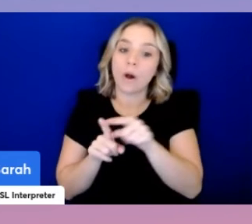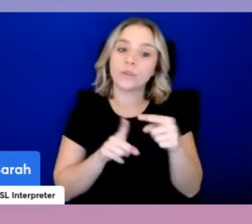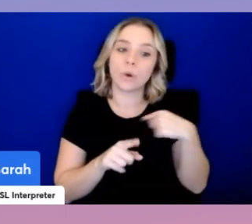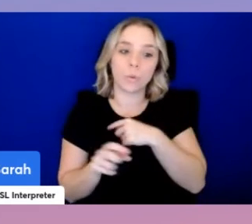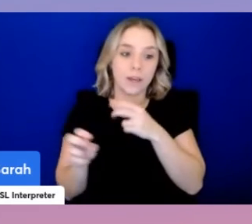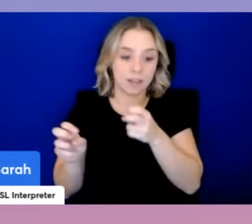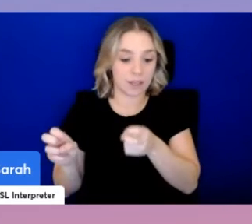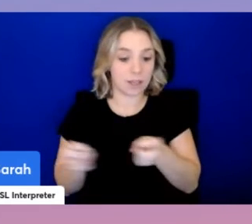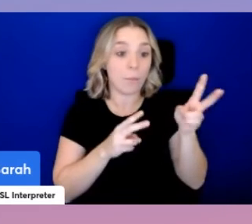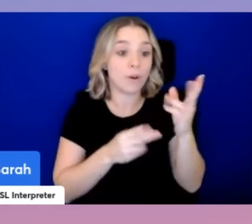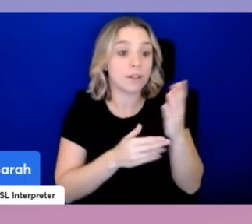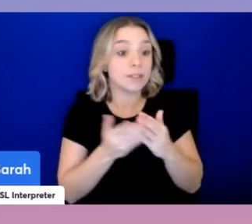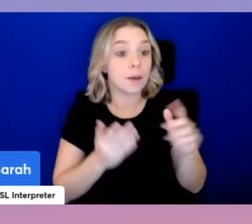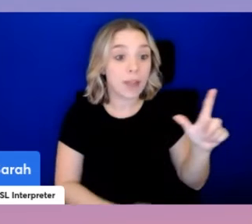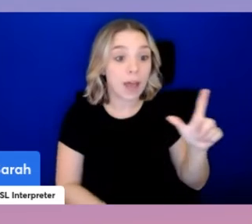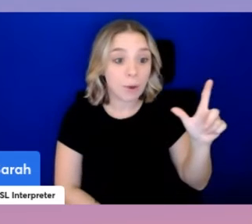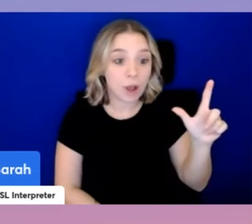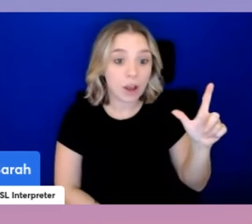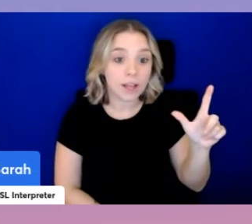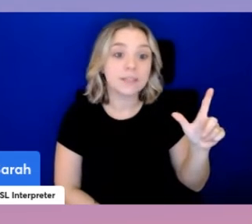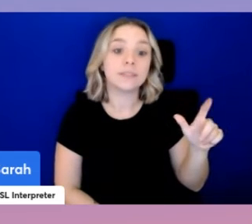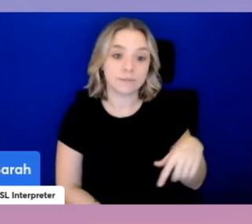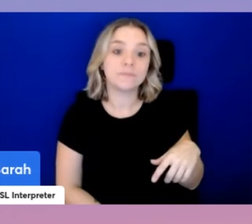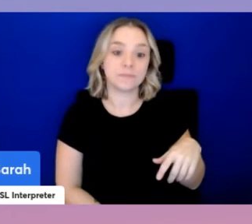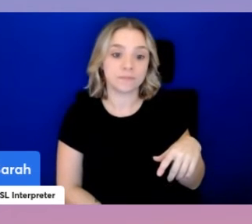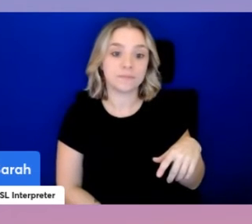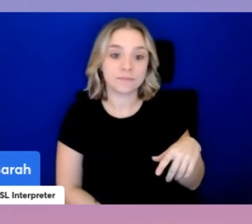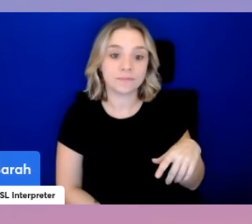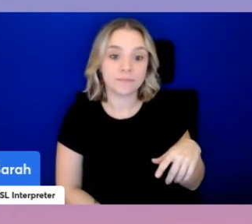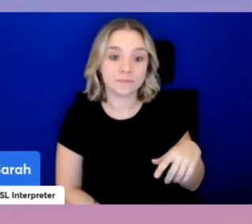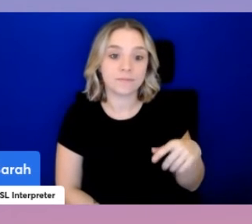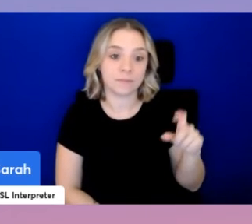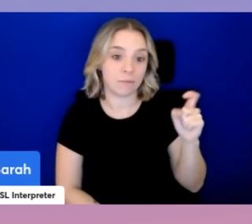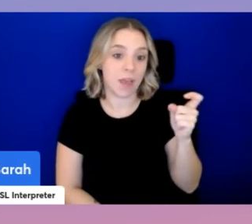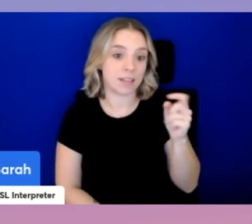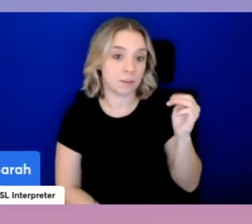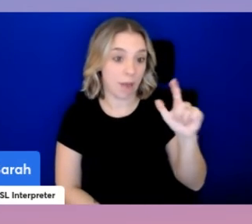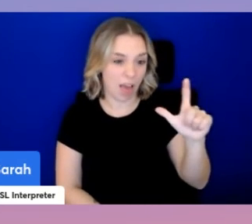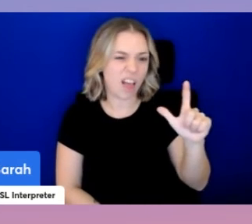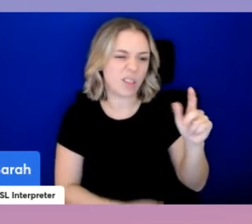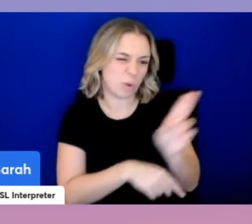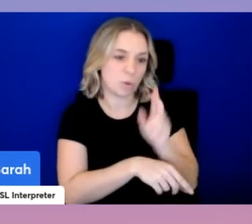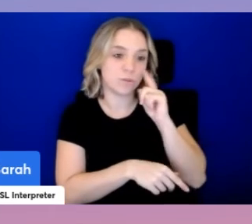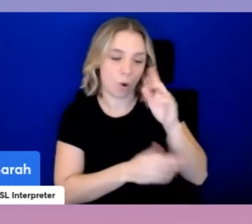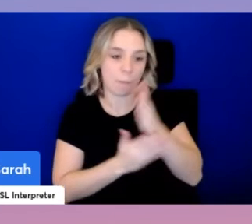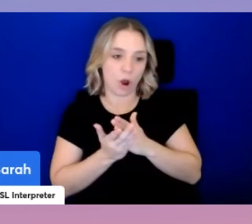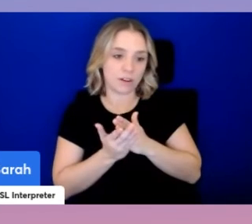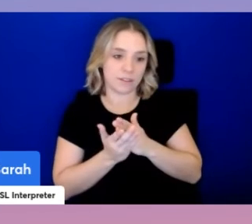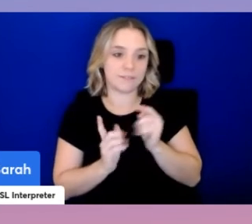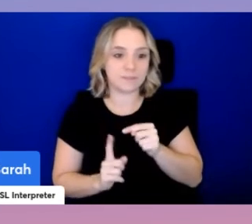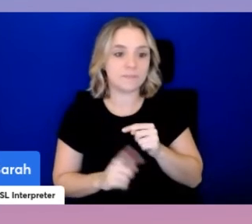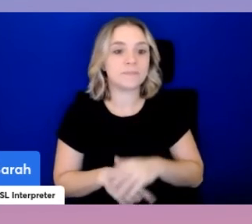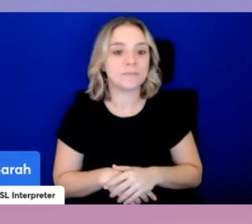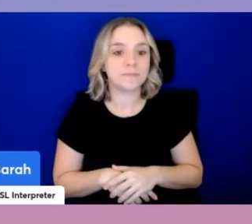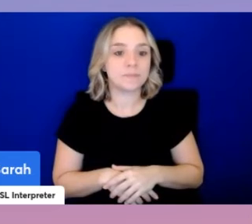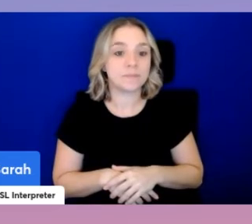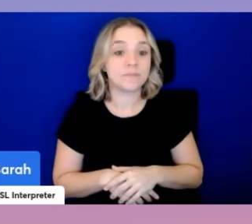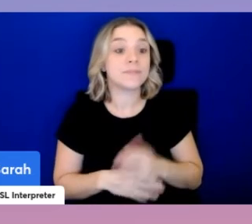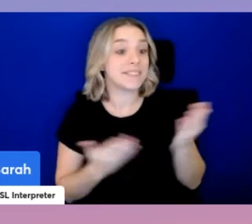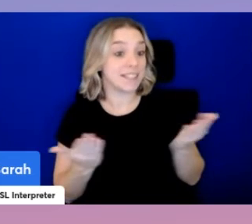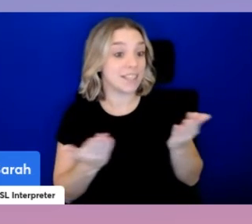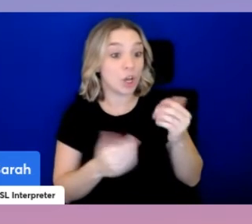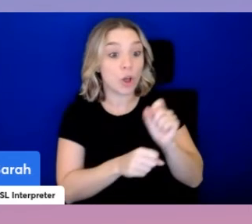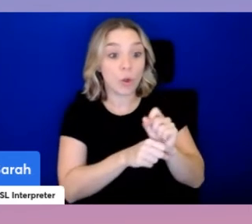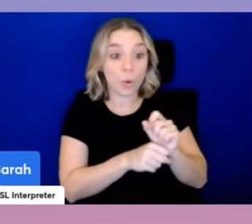libraries, Spark XML, that we're going to use for the streaming part of it. And here are the workflows